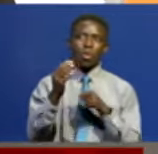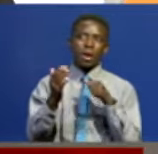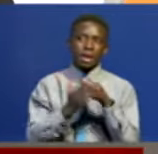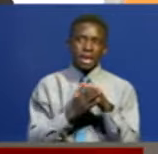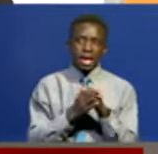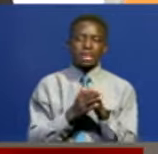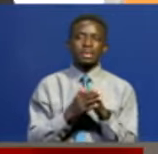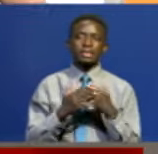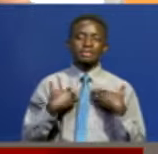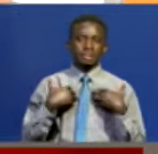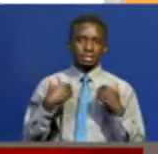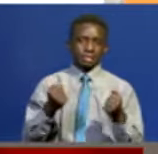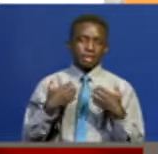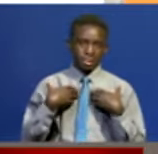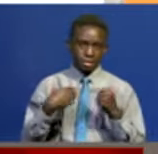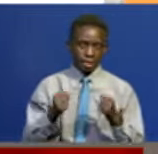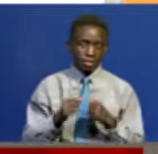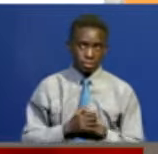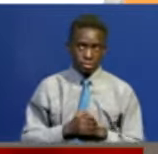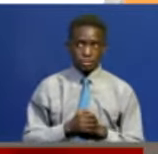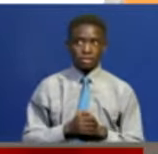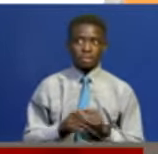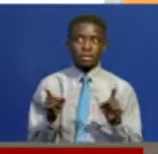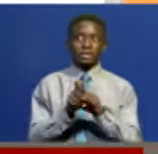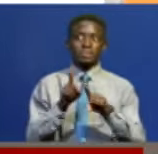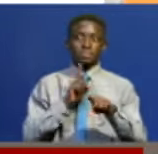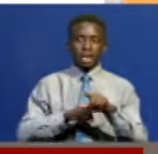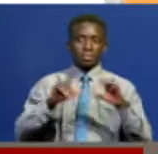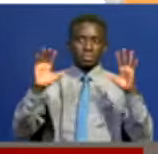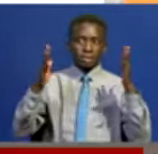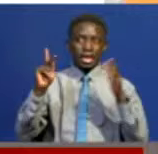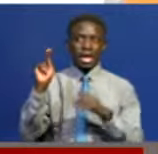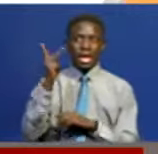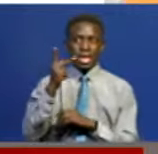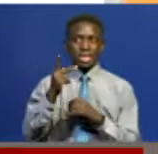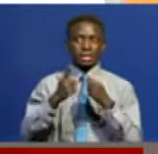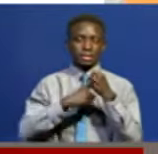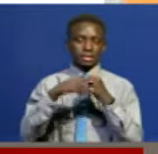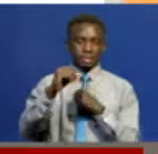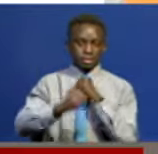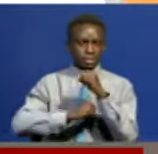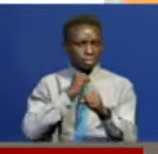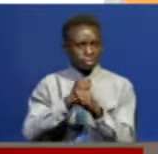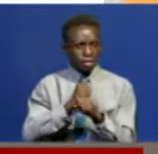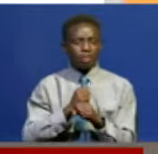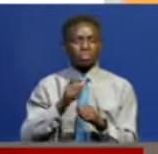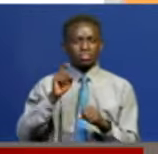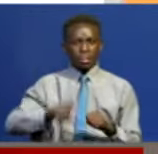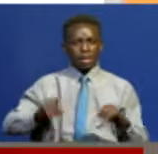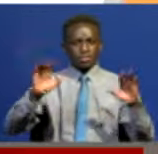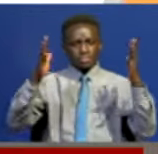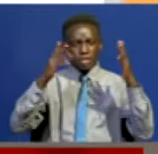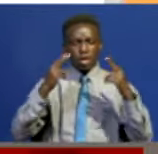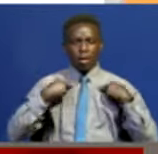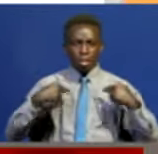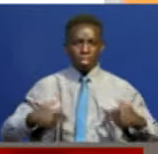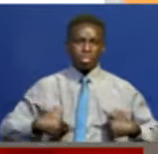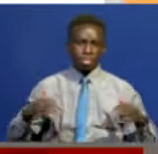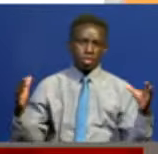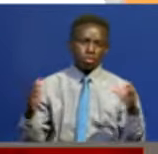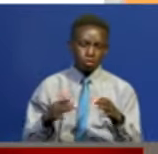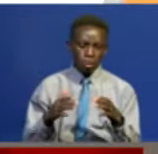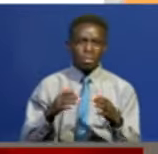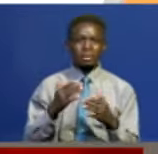337,309 recovery cases. So as we celebrate Kenya at 60, let's salute the healthcare heroes, scientists, and every